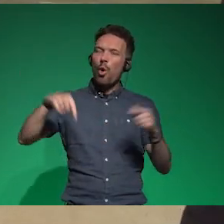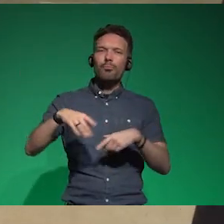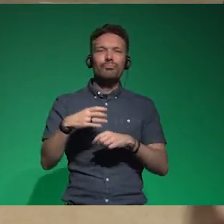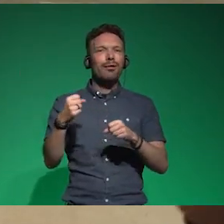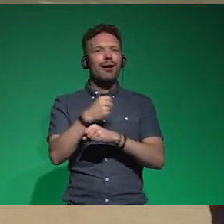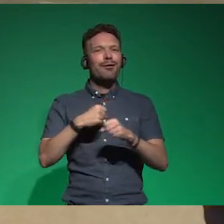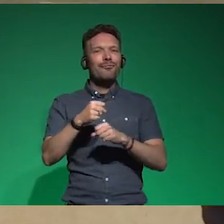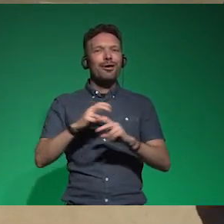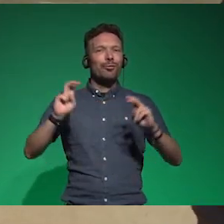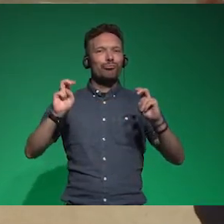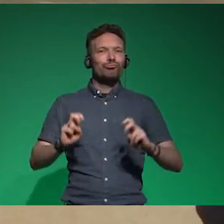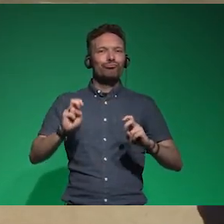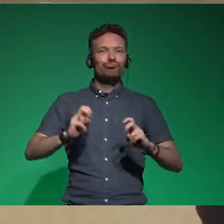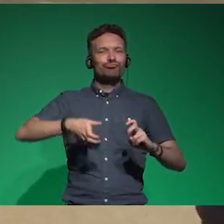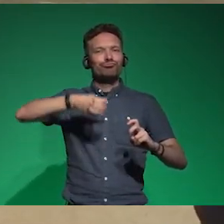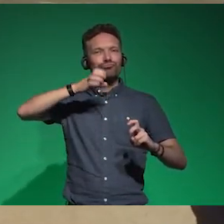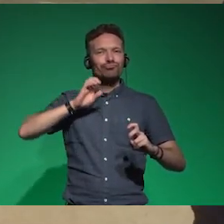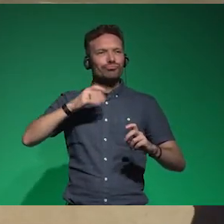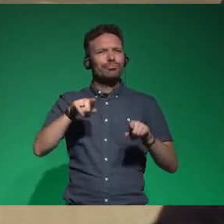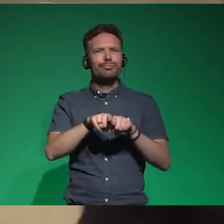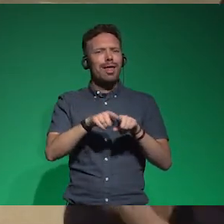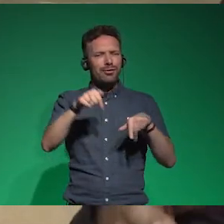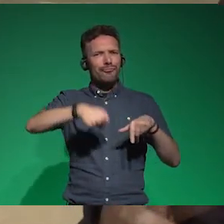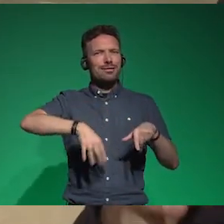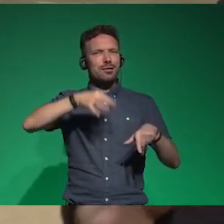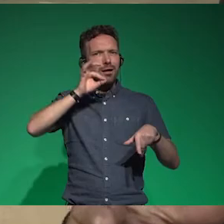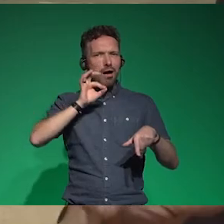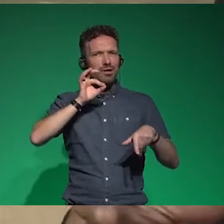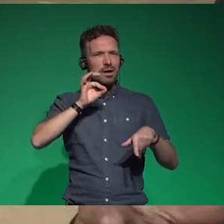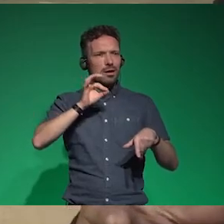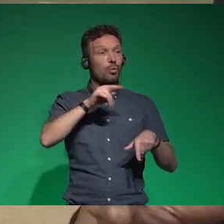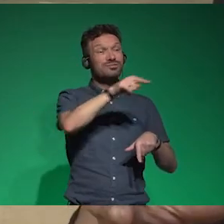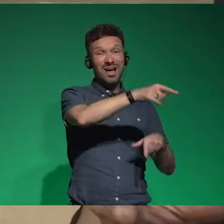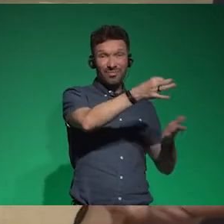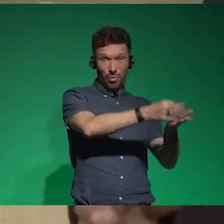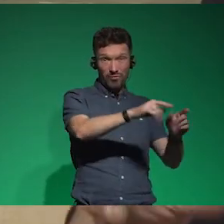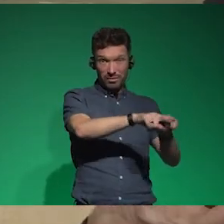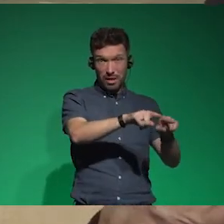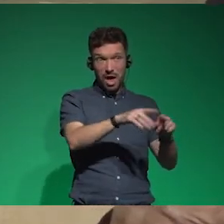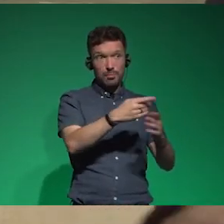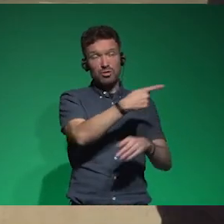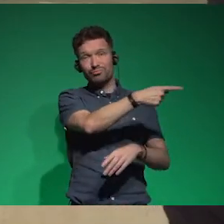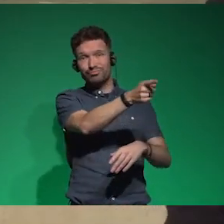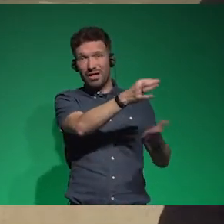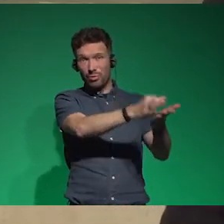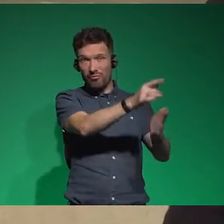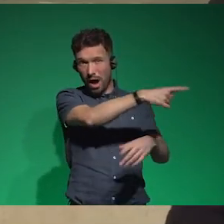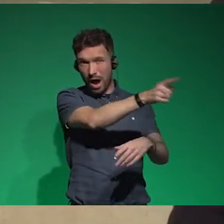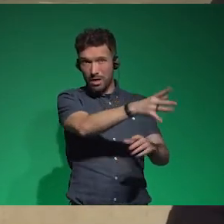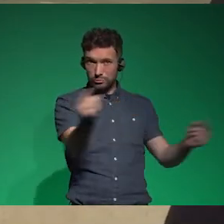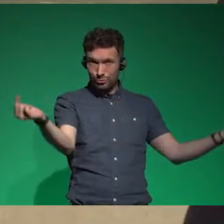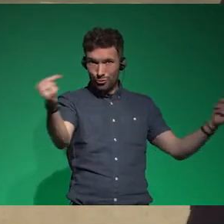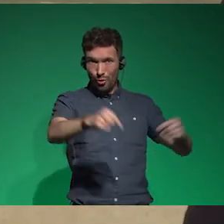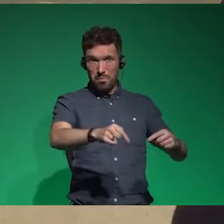like the village, all of the village, they have the place for nongkrong itself, like the hangout itself. So we